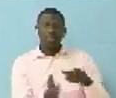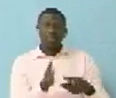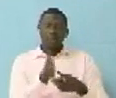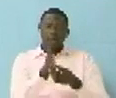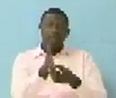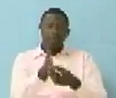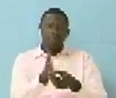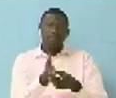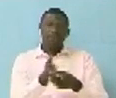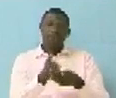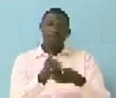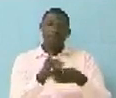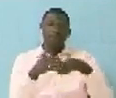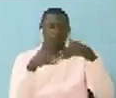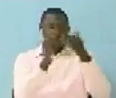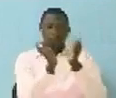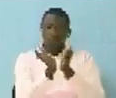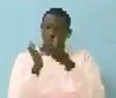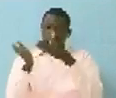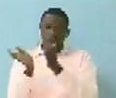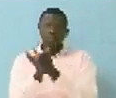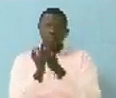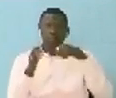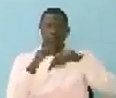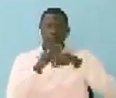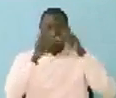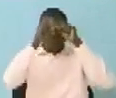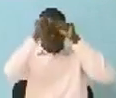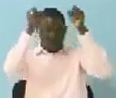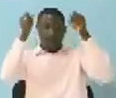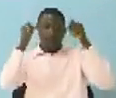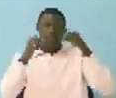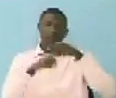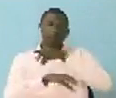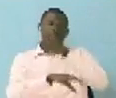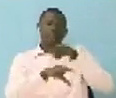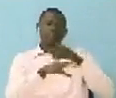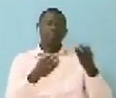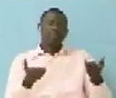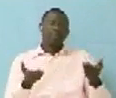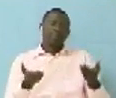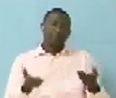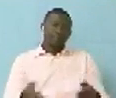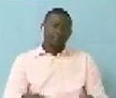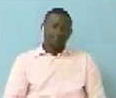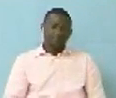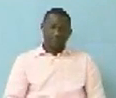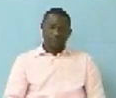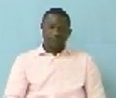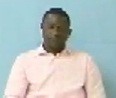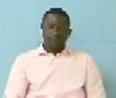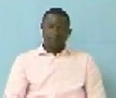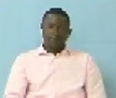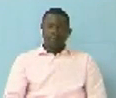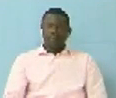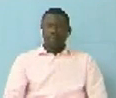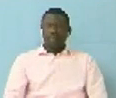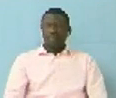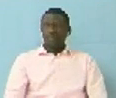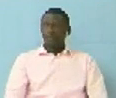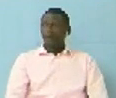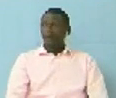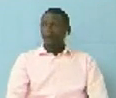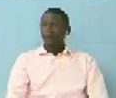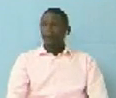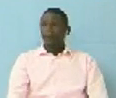of public corporations. But kule mialango asabatindi dala ko ngafuena ko luwa wale somebody president na puru jamala dingira la